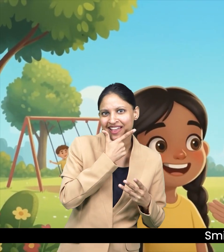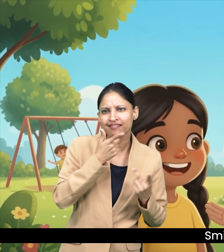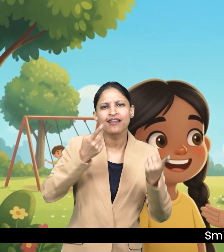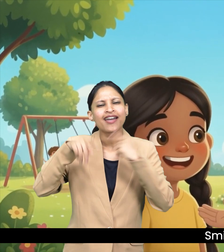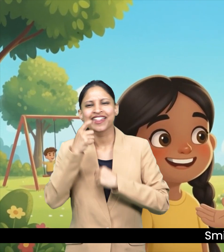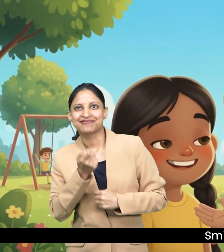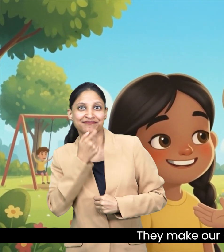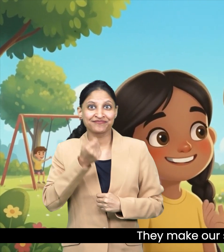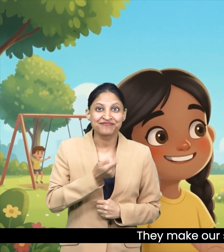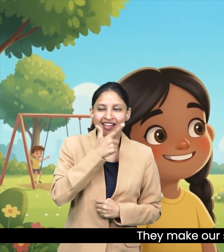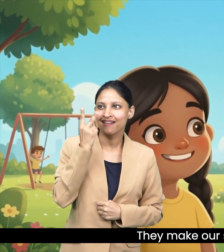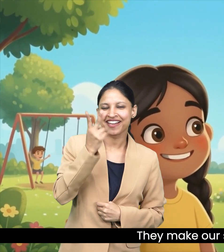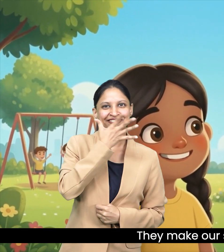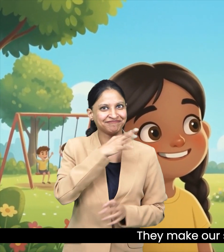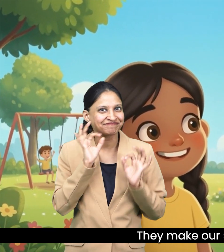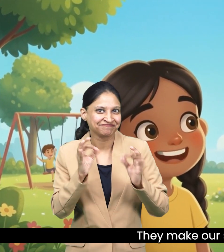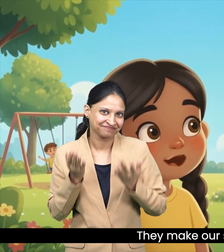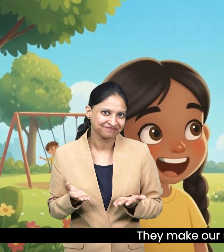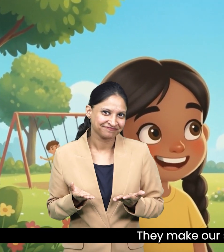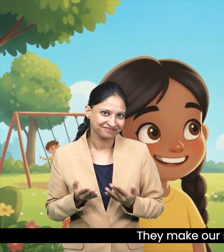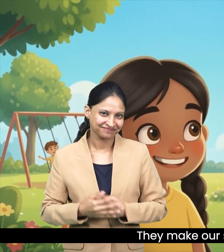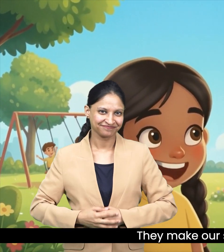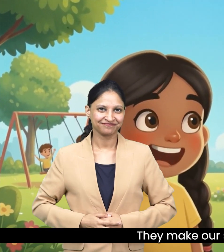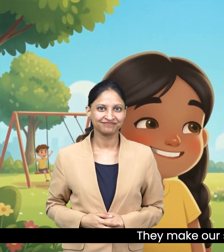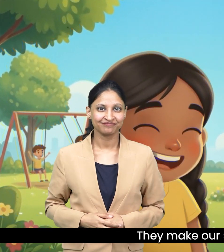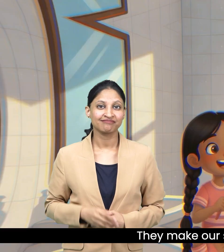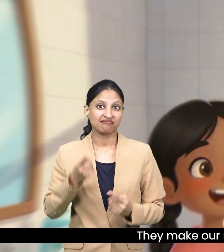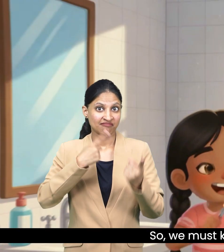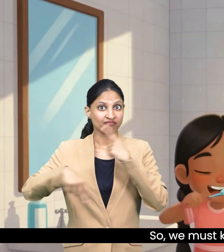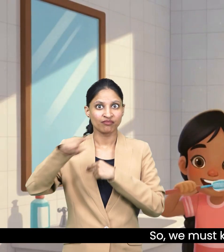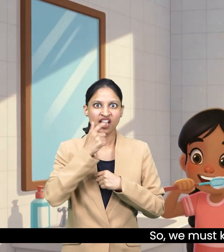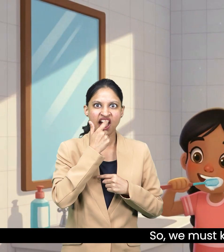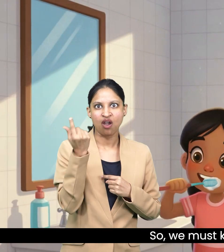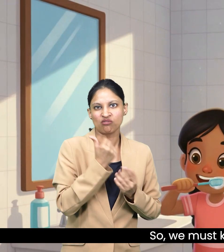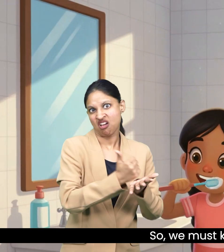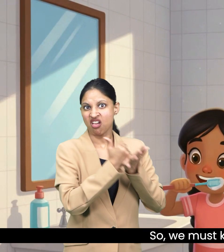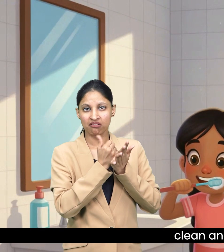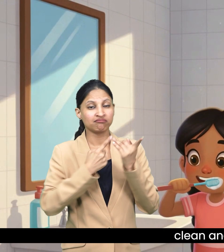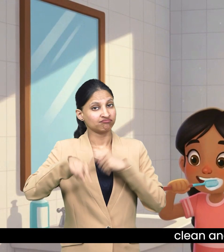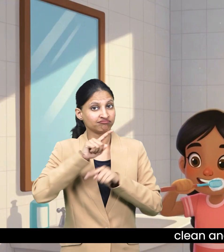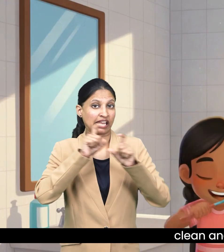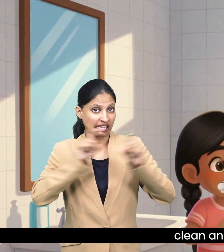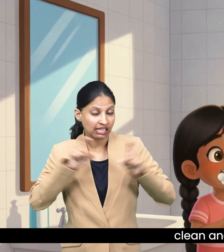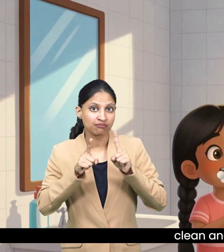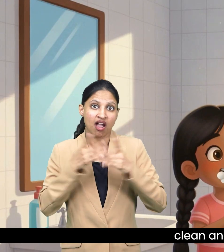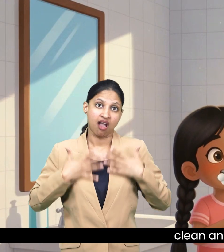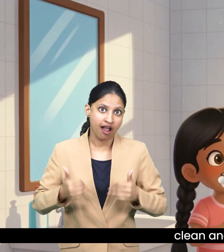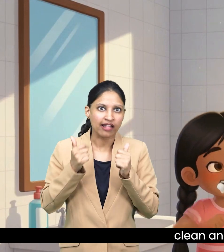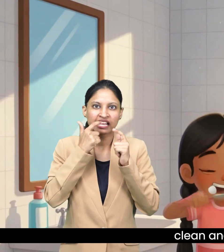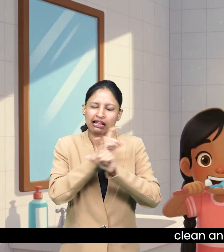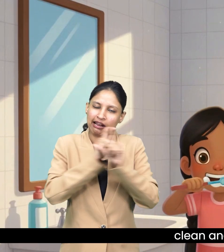Smiling. They make our smile look good. So we must keep our teeth clean and healthy.